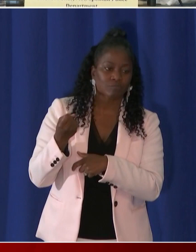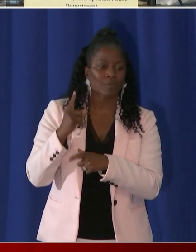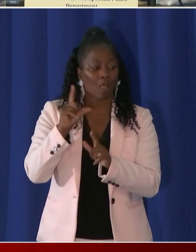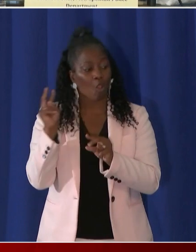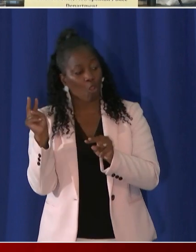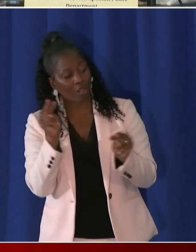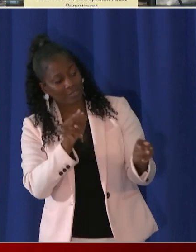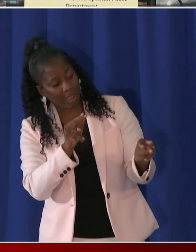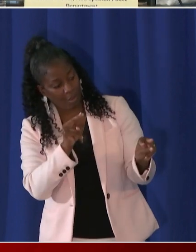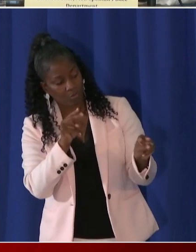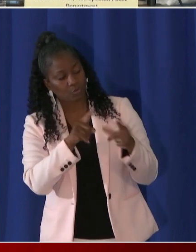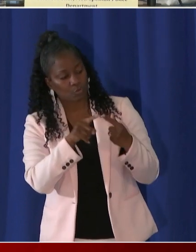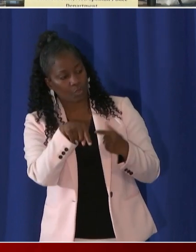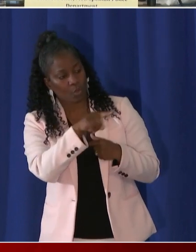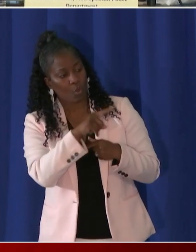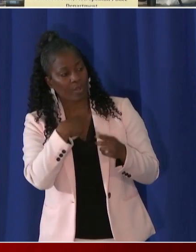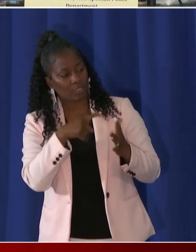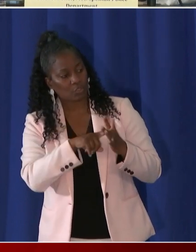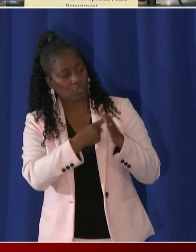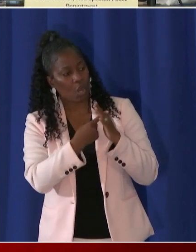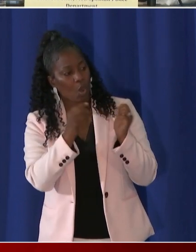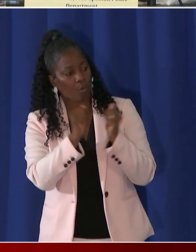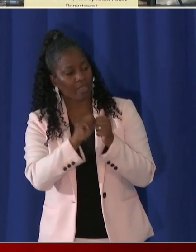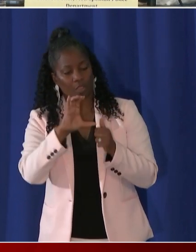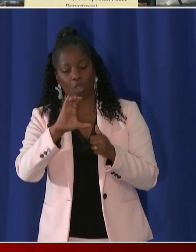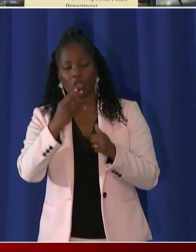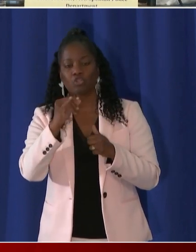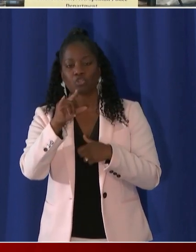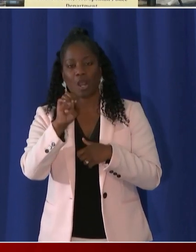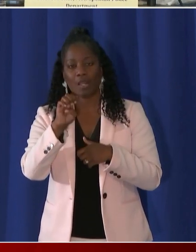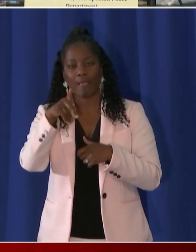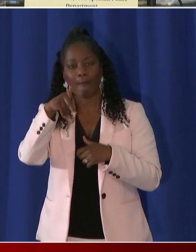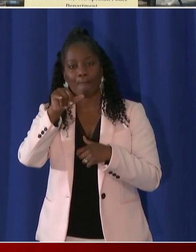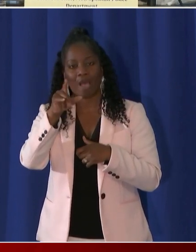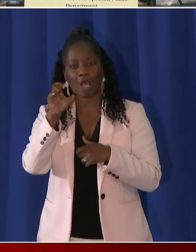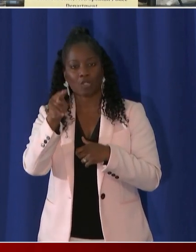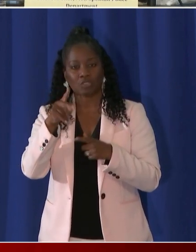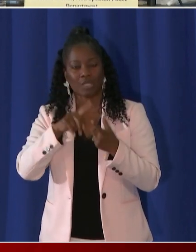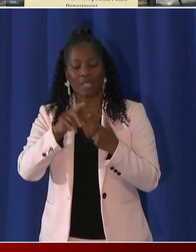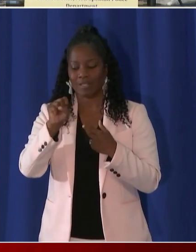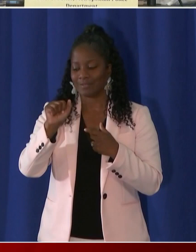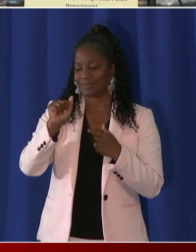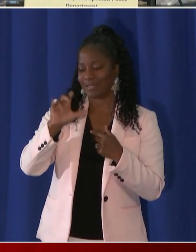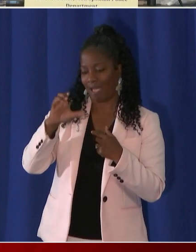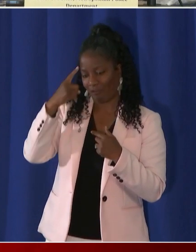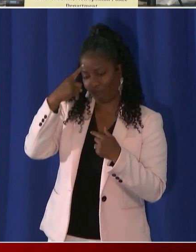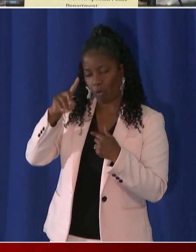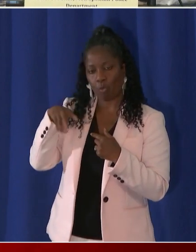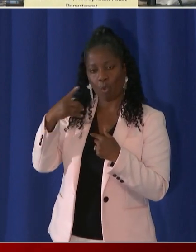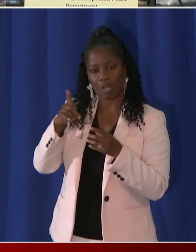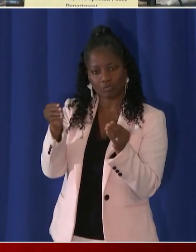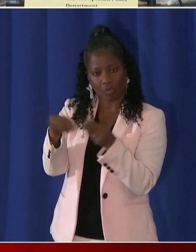then look down to the table to, I guess we can start with Charlie Patterson, who's the SAC of the Washington Field Office for